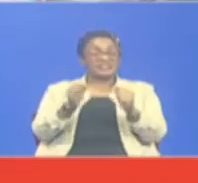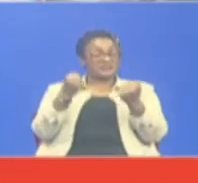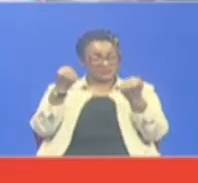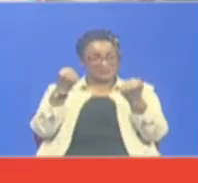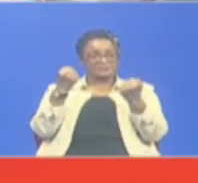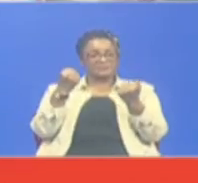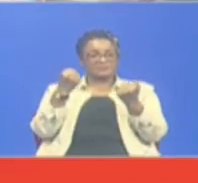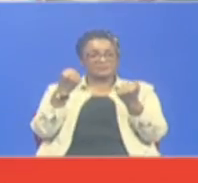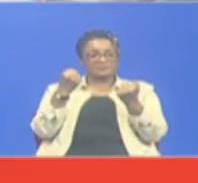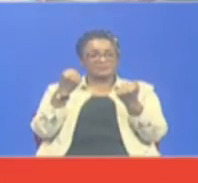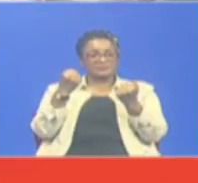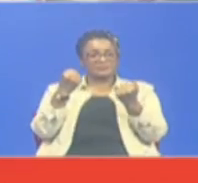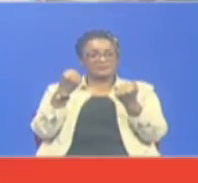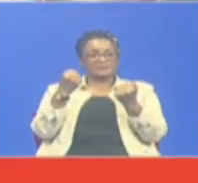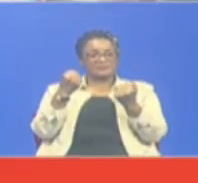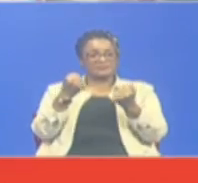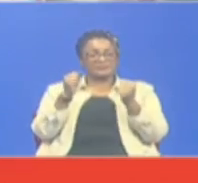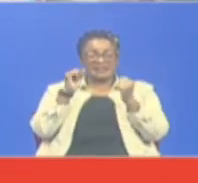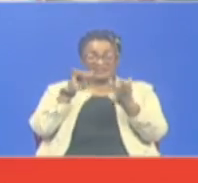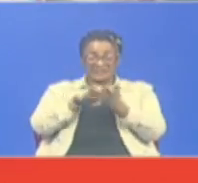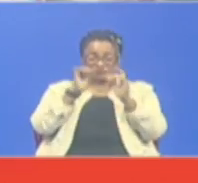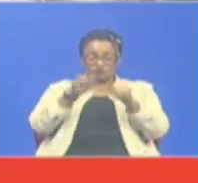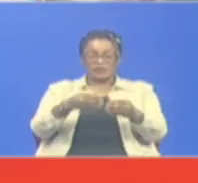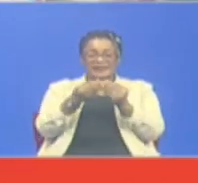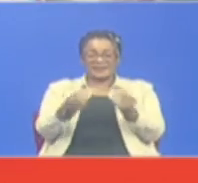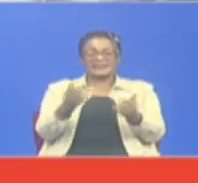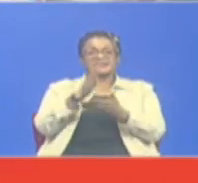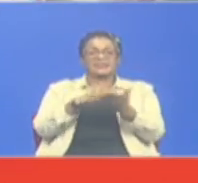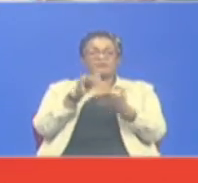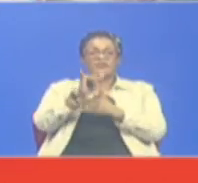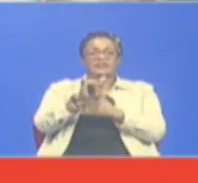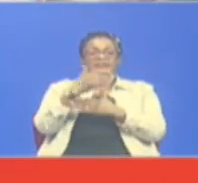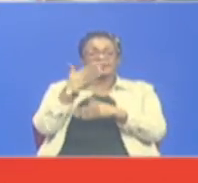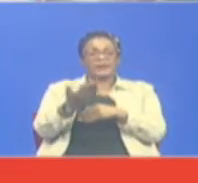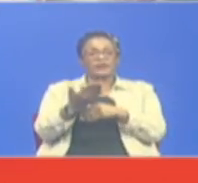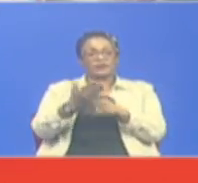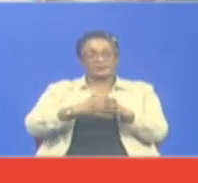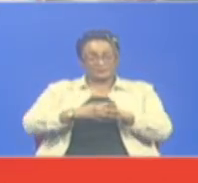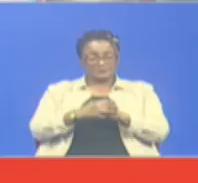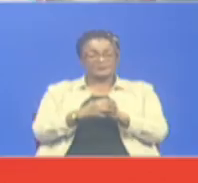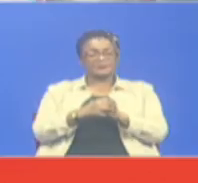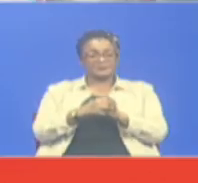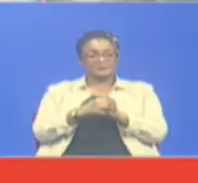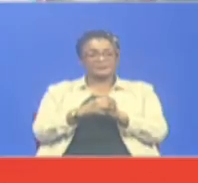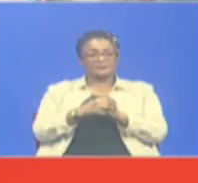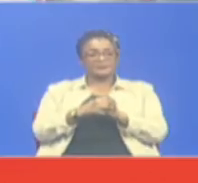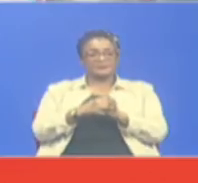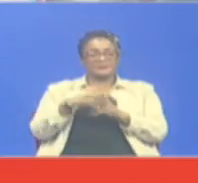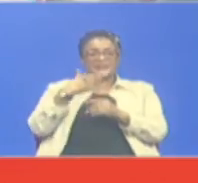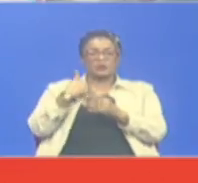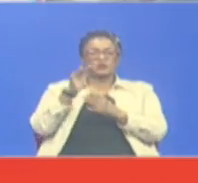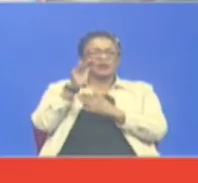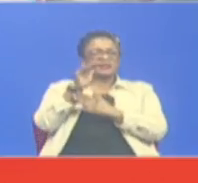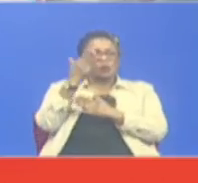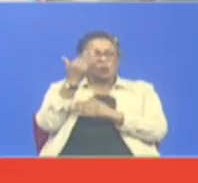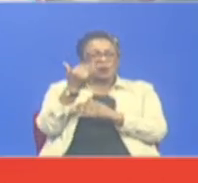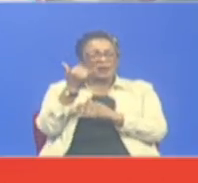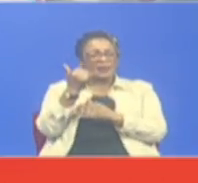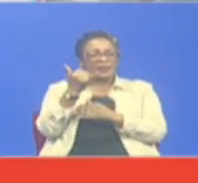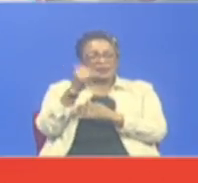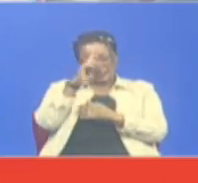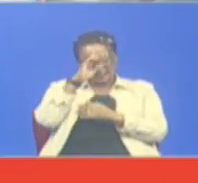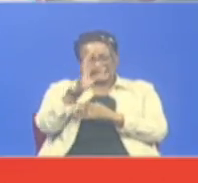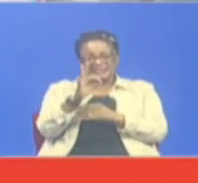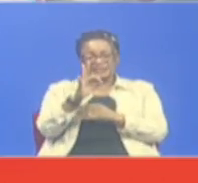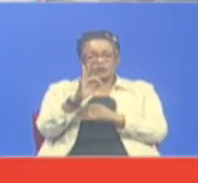will that, get. And that is also supposed to address some of those reactions. Thank you. We will get into that. But I wanted to ask you, why is it not a critical